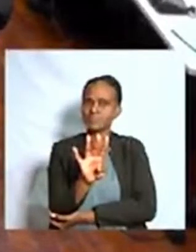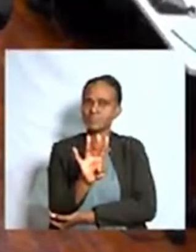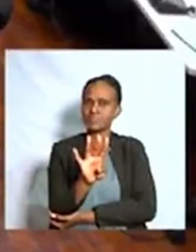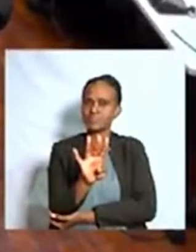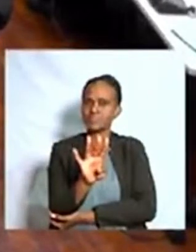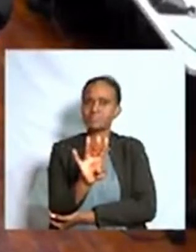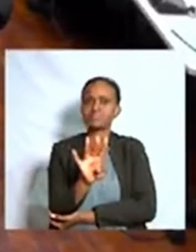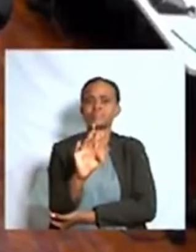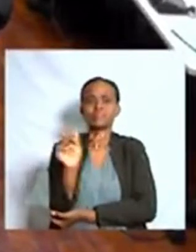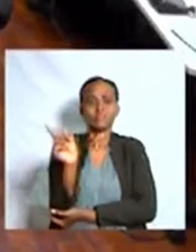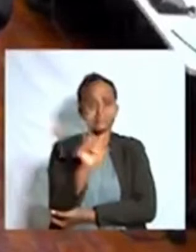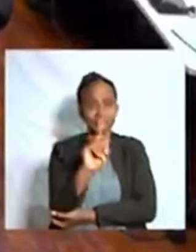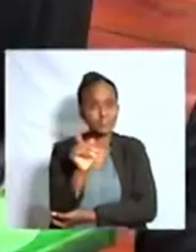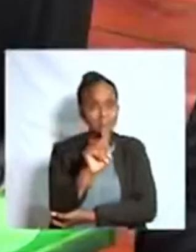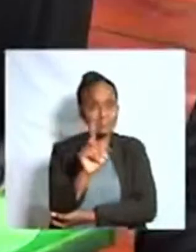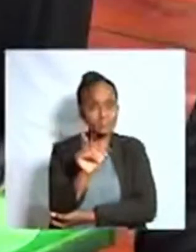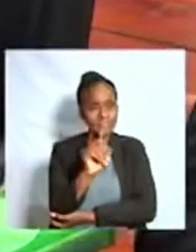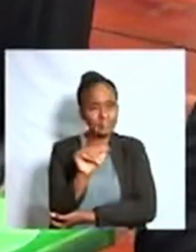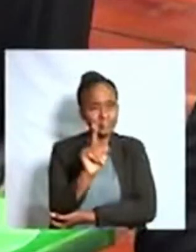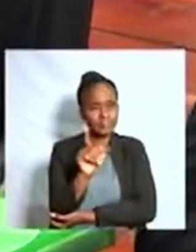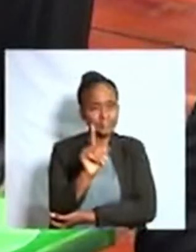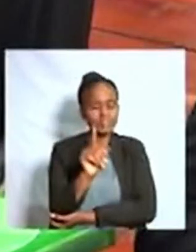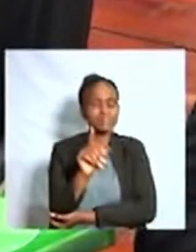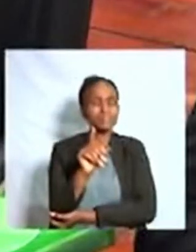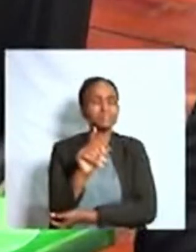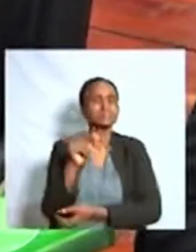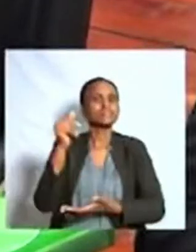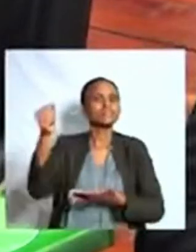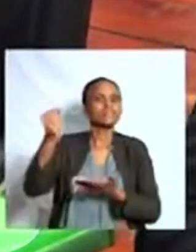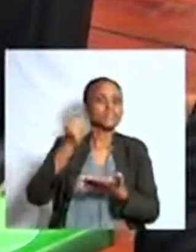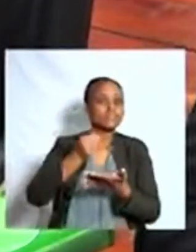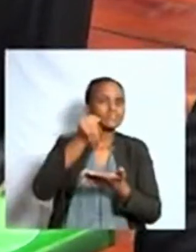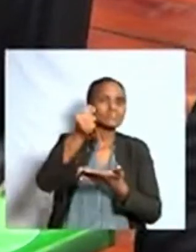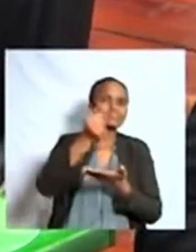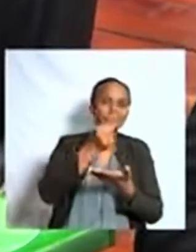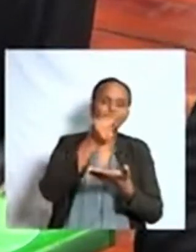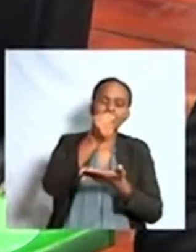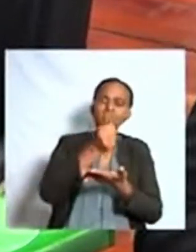where there is overemployment of staff.